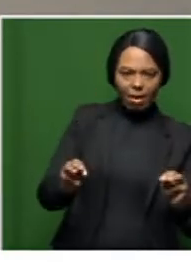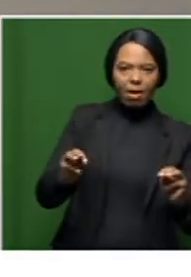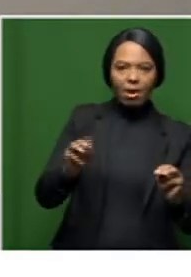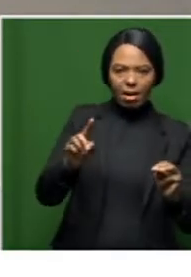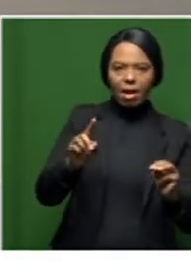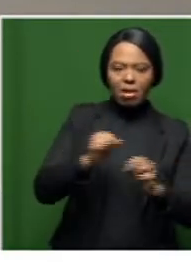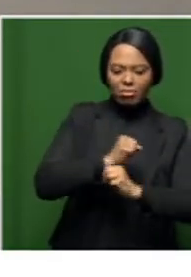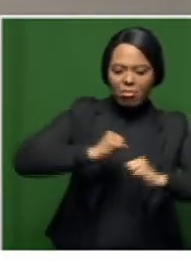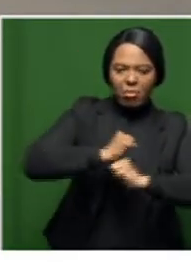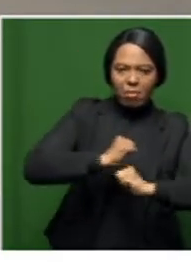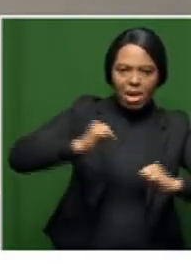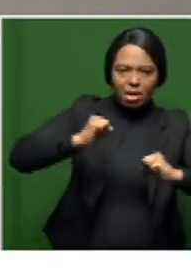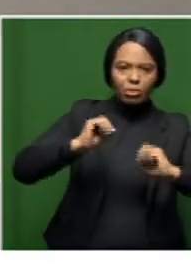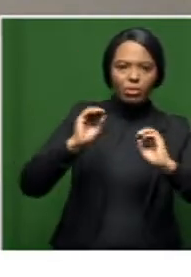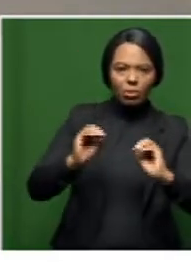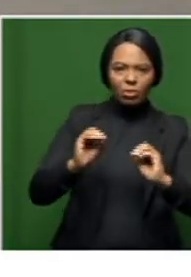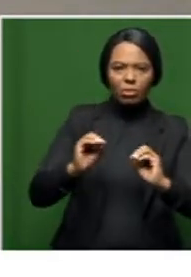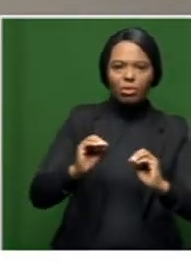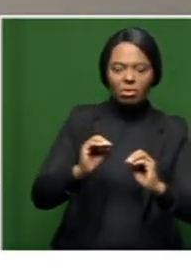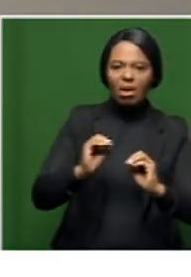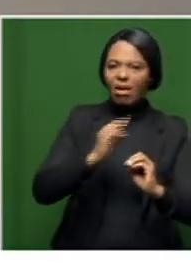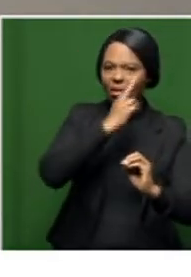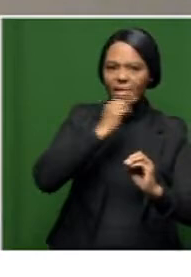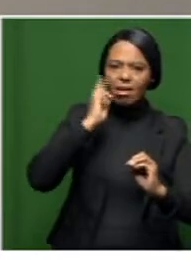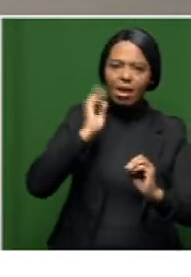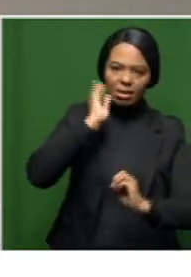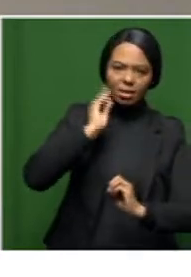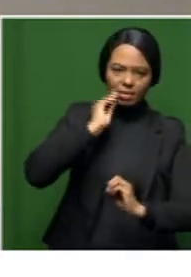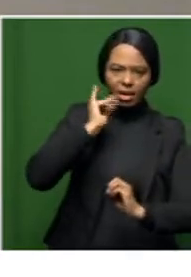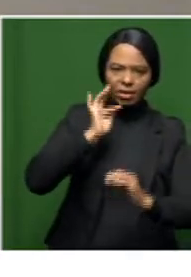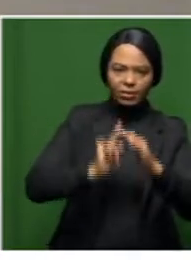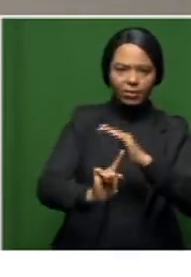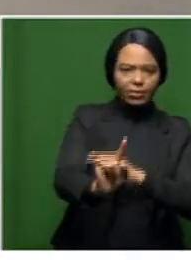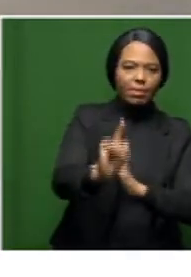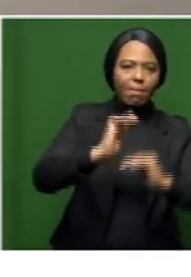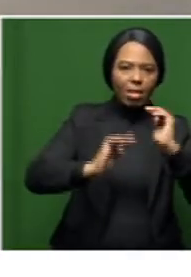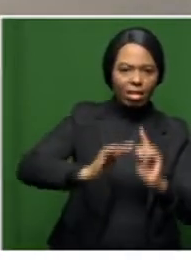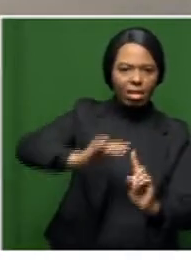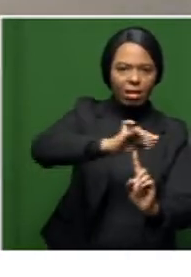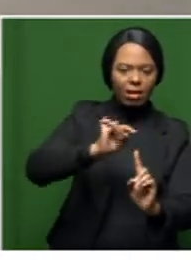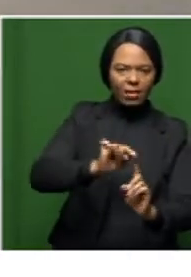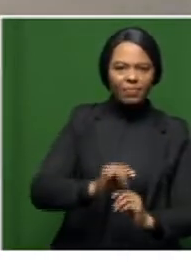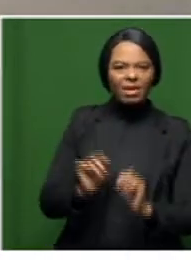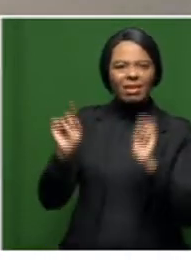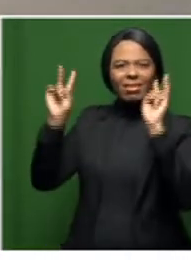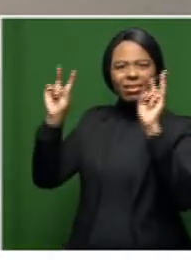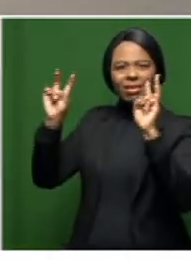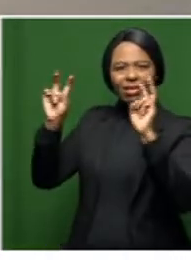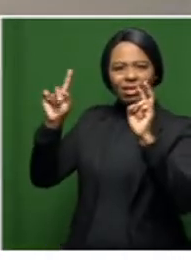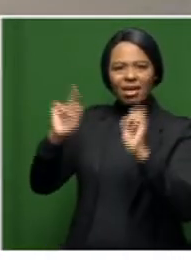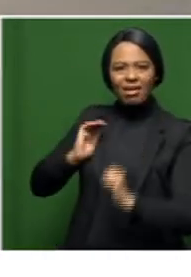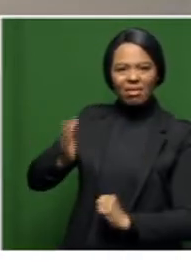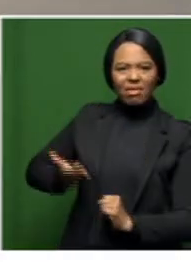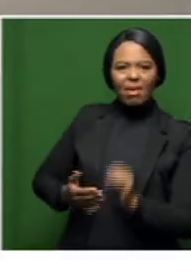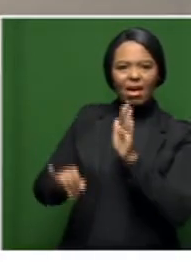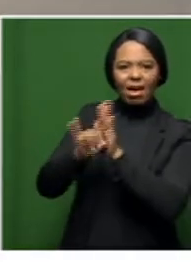and form and light. It's quite a special experience. But what's the significance then of the theme, female